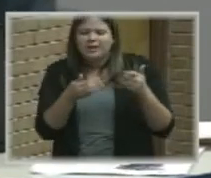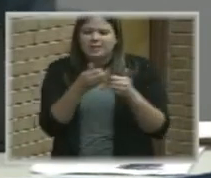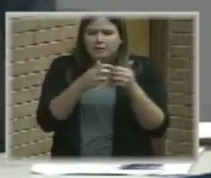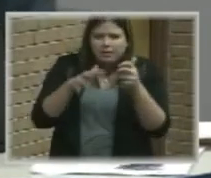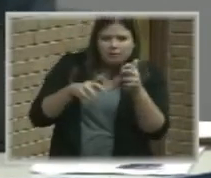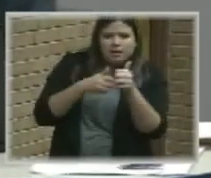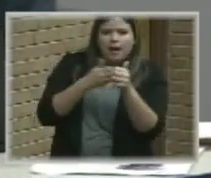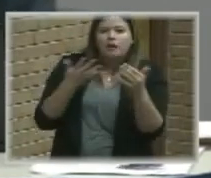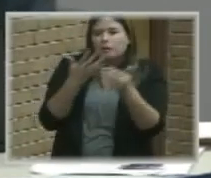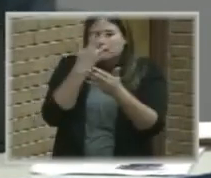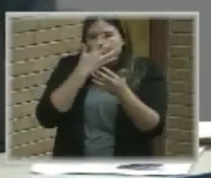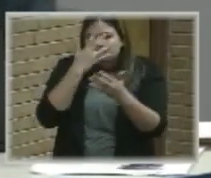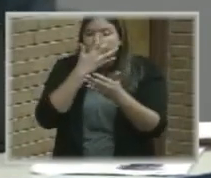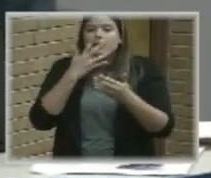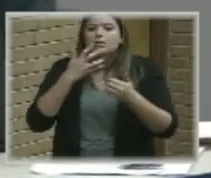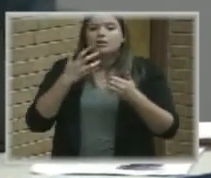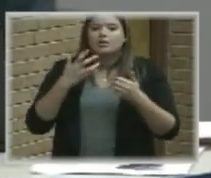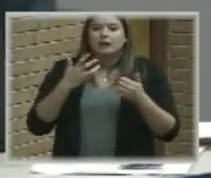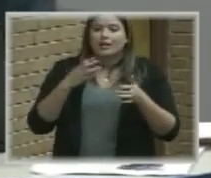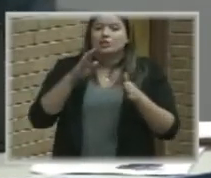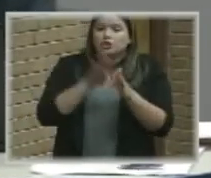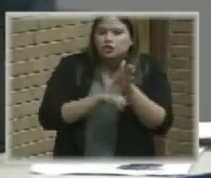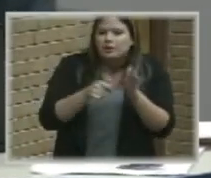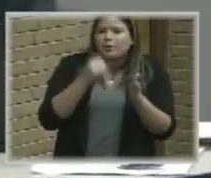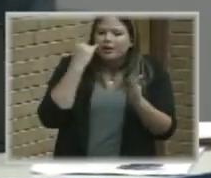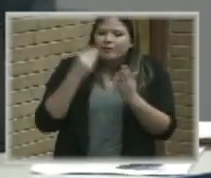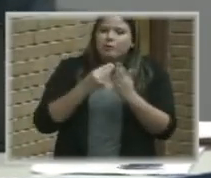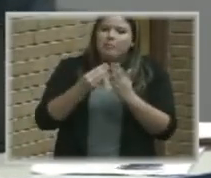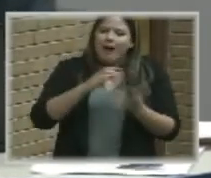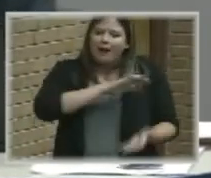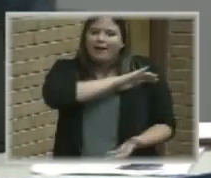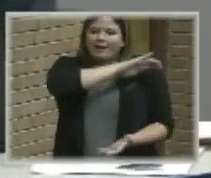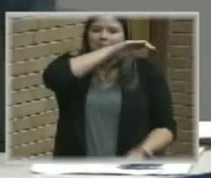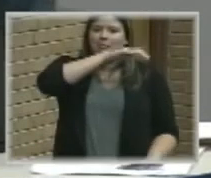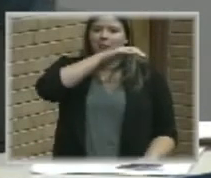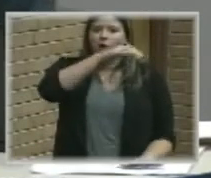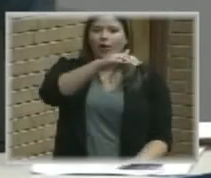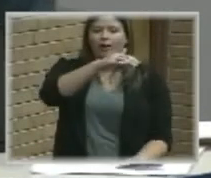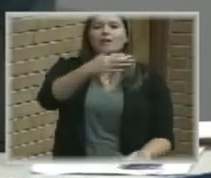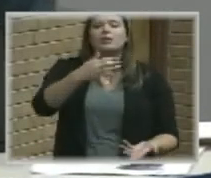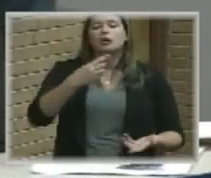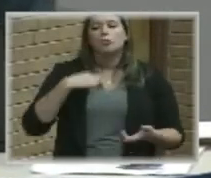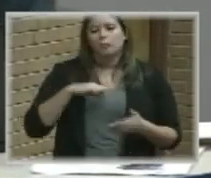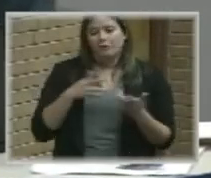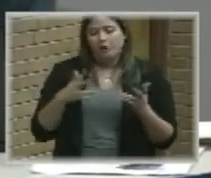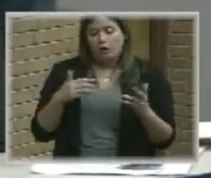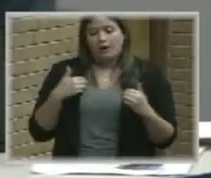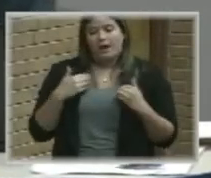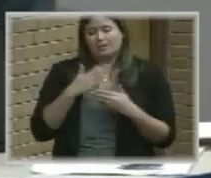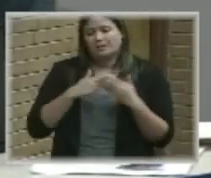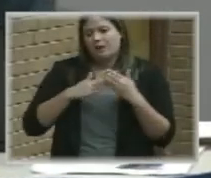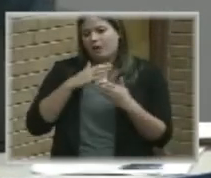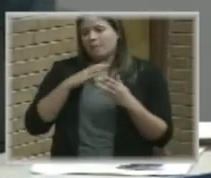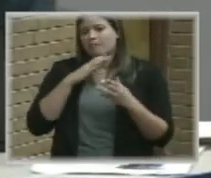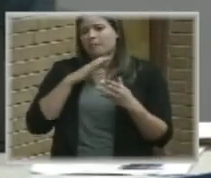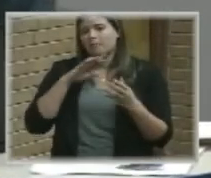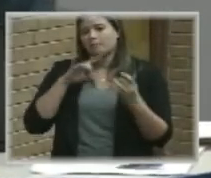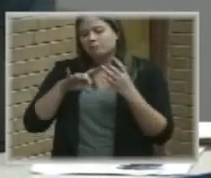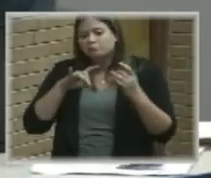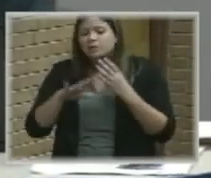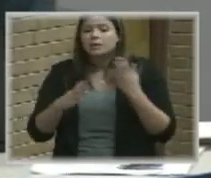is it's cheaper when you buy in bulk. And we've already had some indication that there might be some